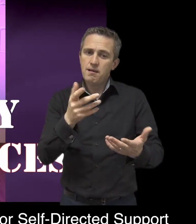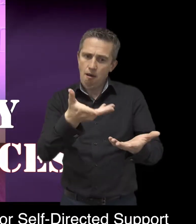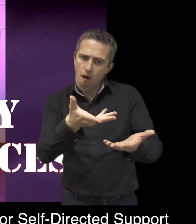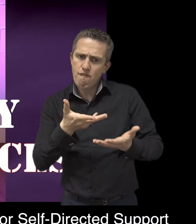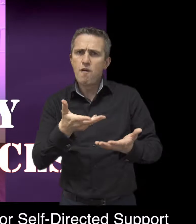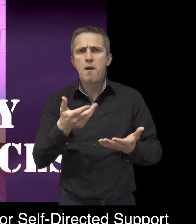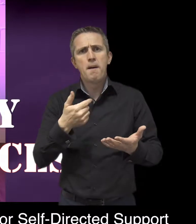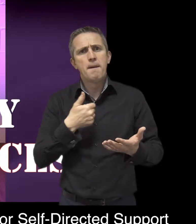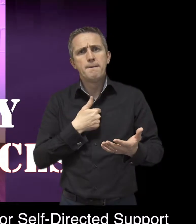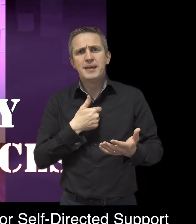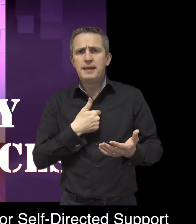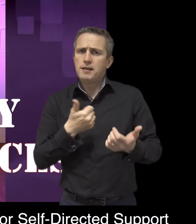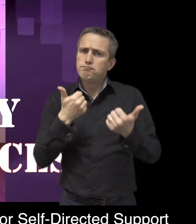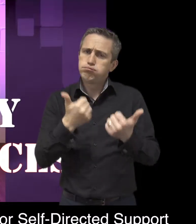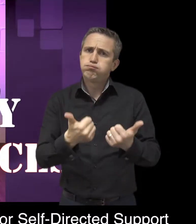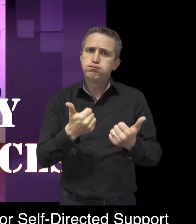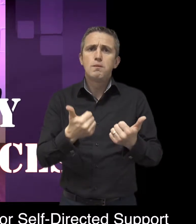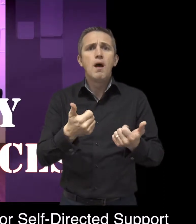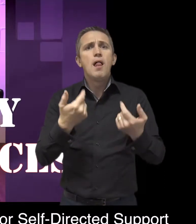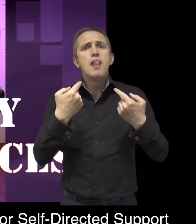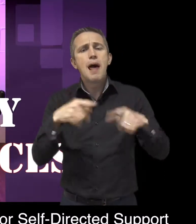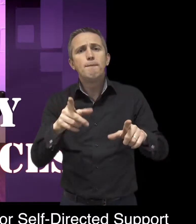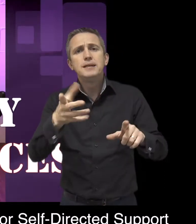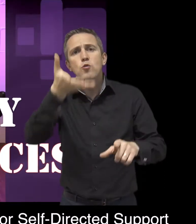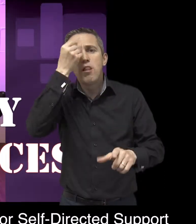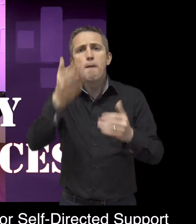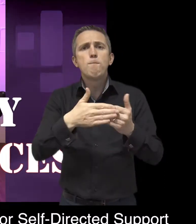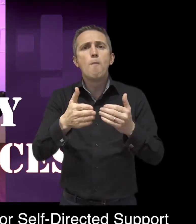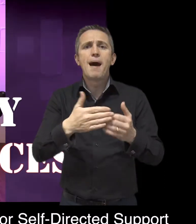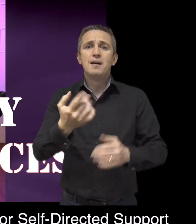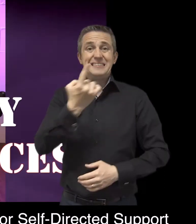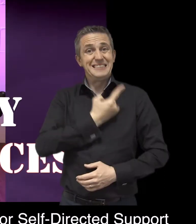a tester for self-directed support,